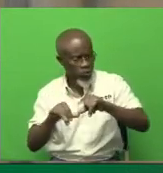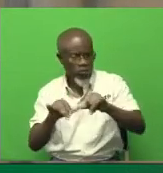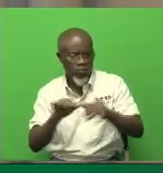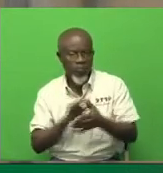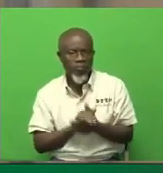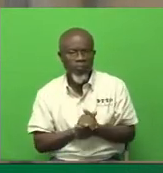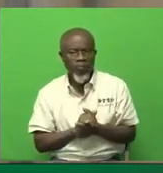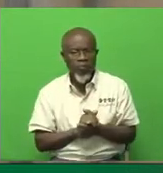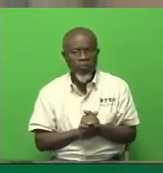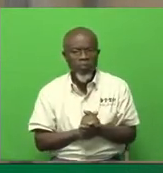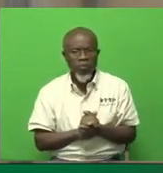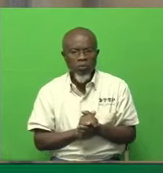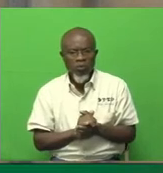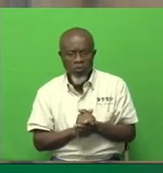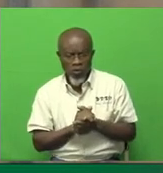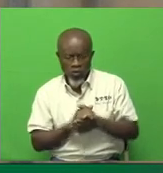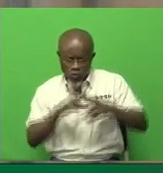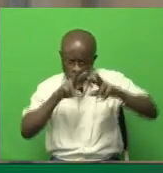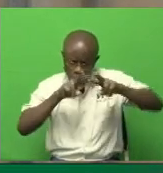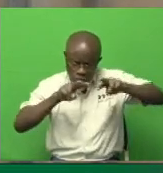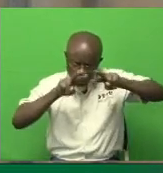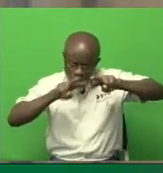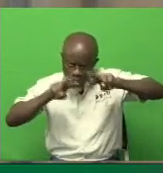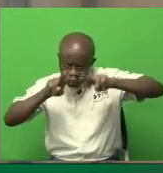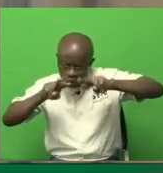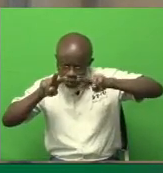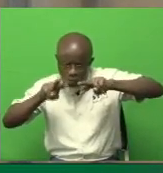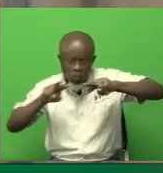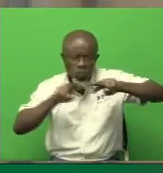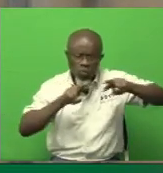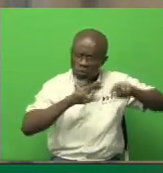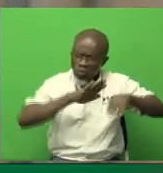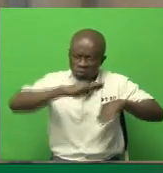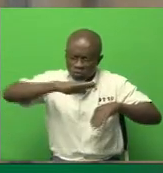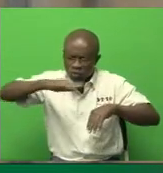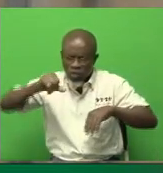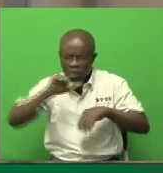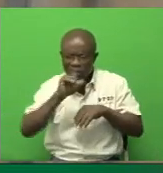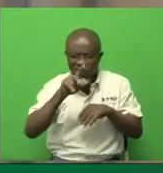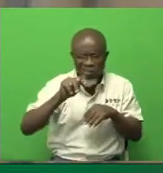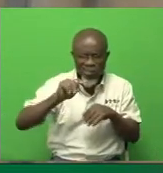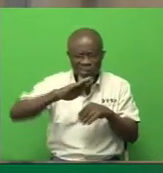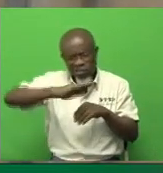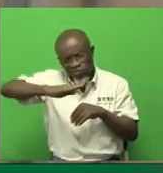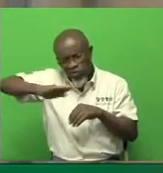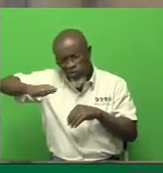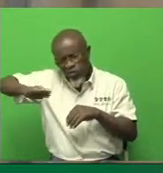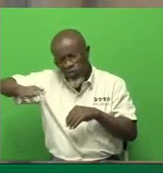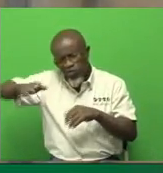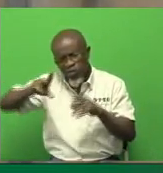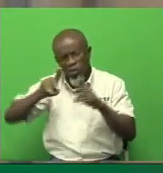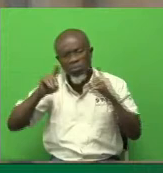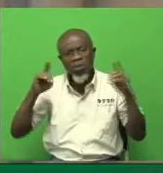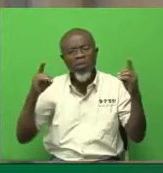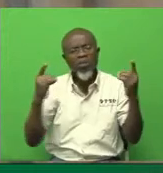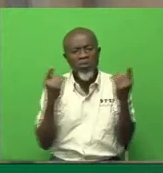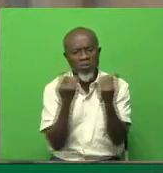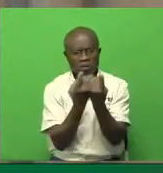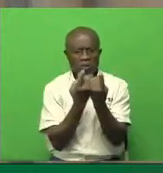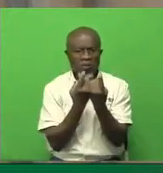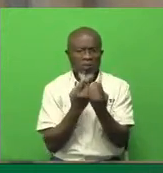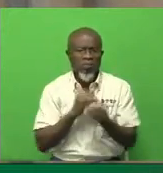supervision curriculum student Support Services I.T health safety and environment Communications ecce